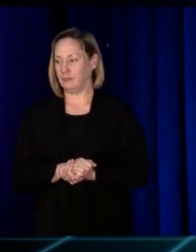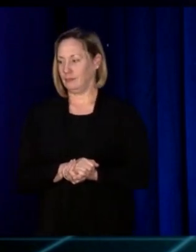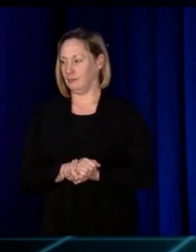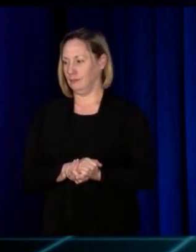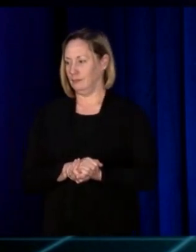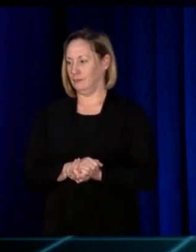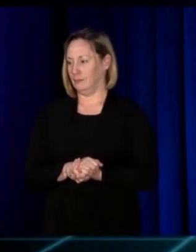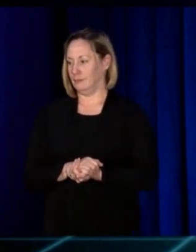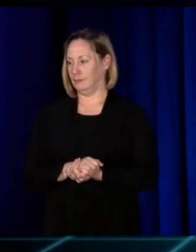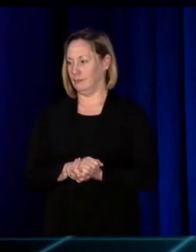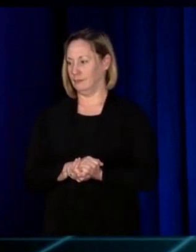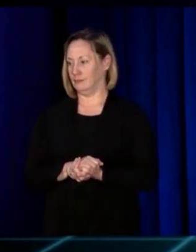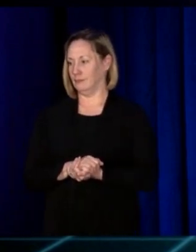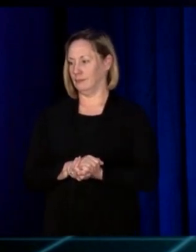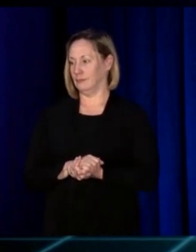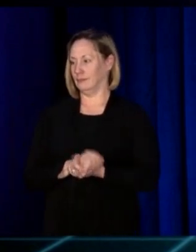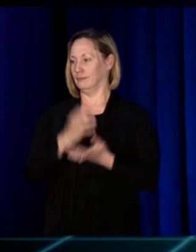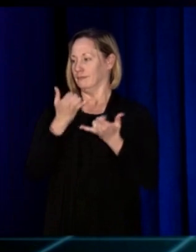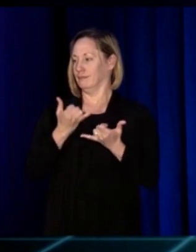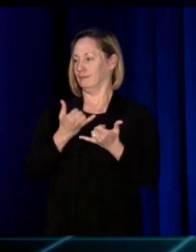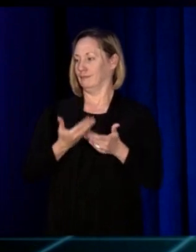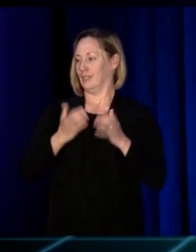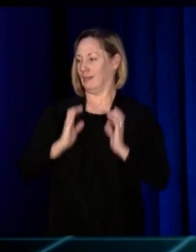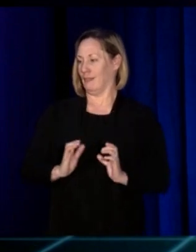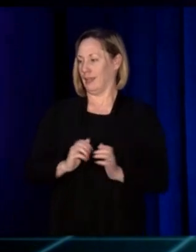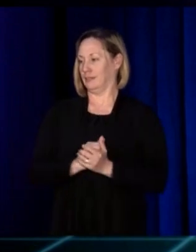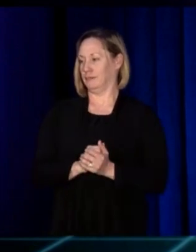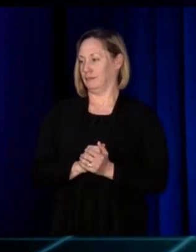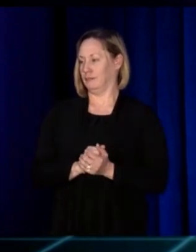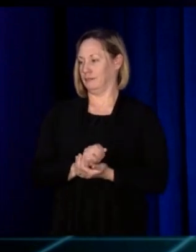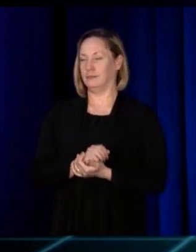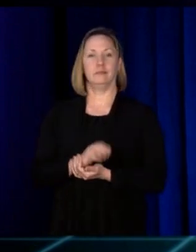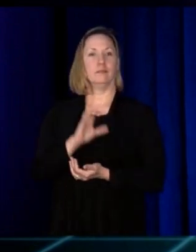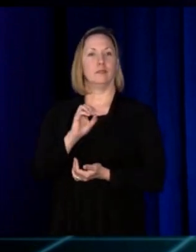And this is now client component.